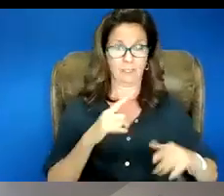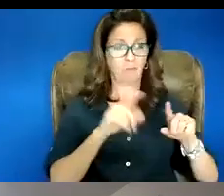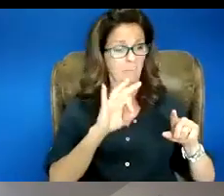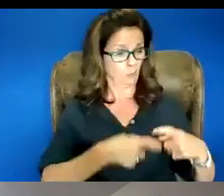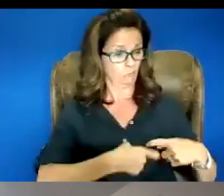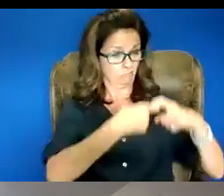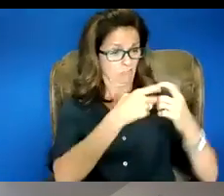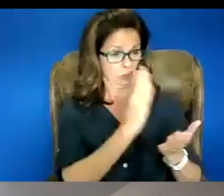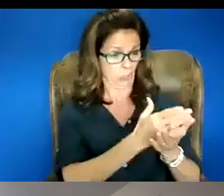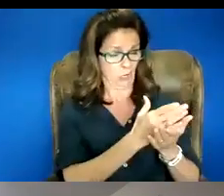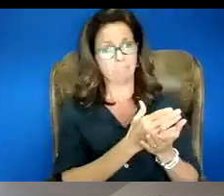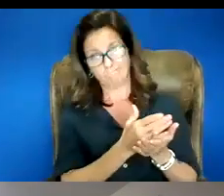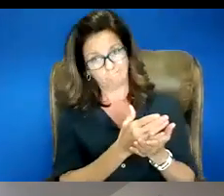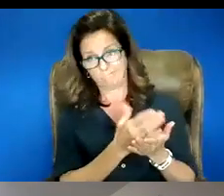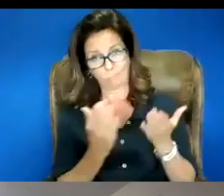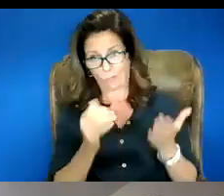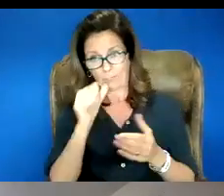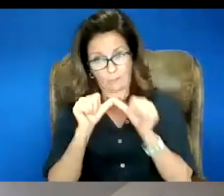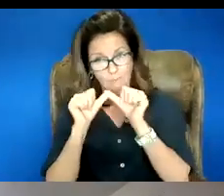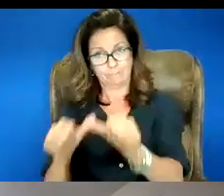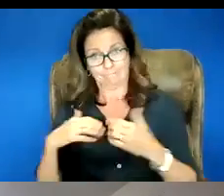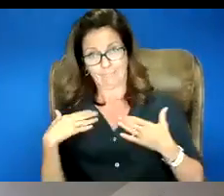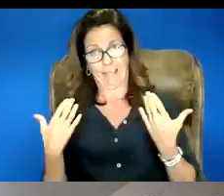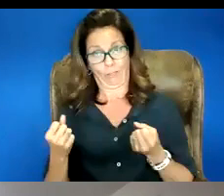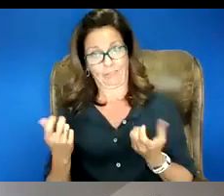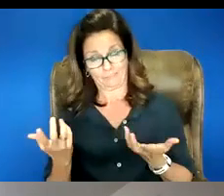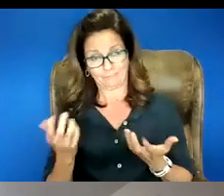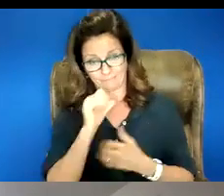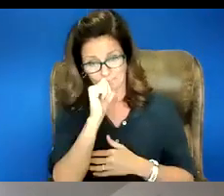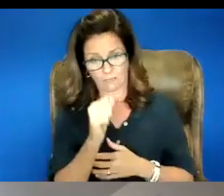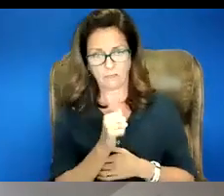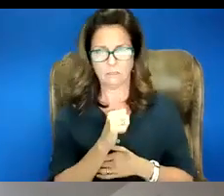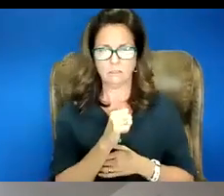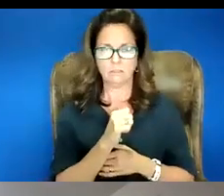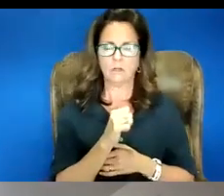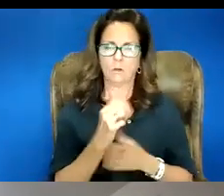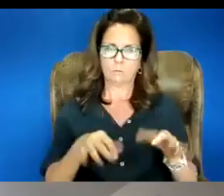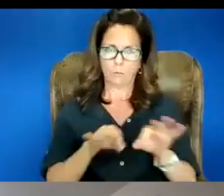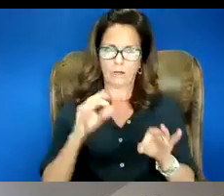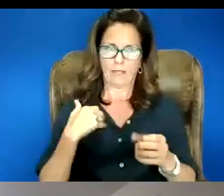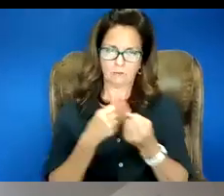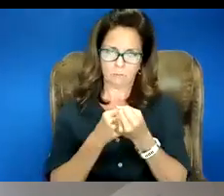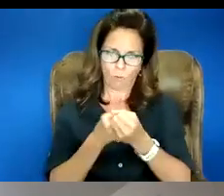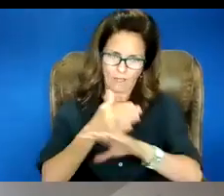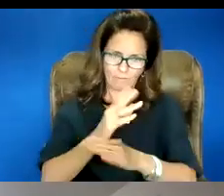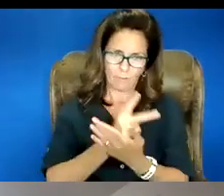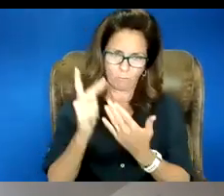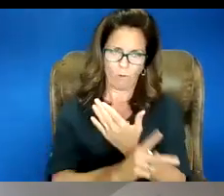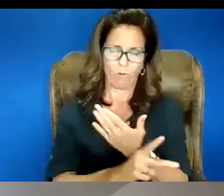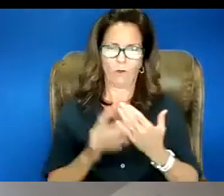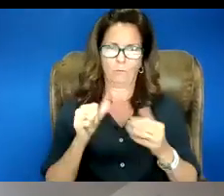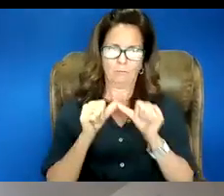So the goal is to really help support you in continuing those efforts and all that success that you had in the first year.